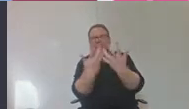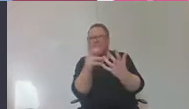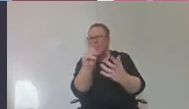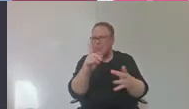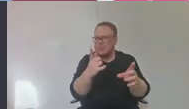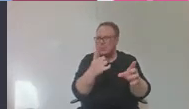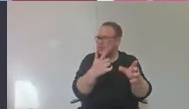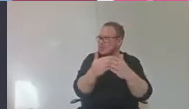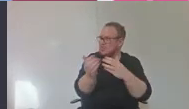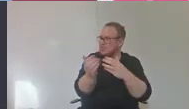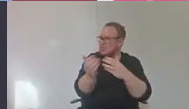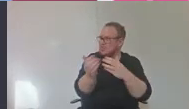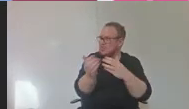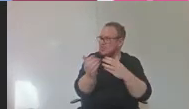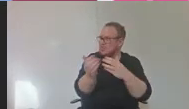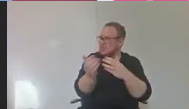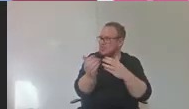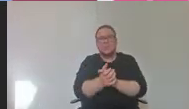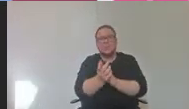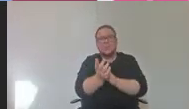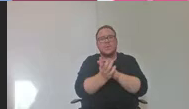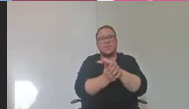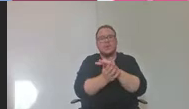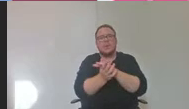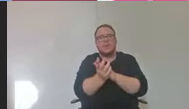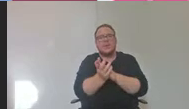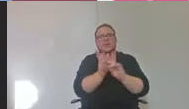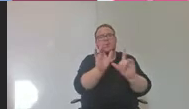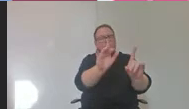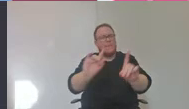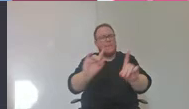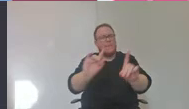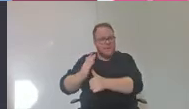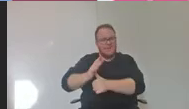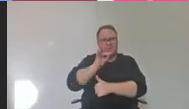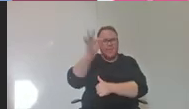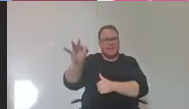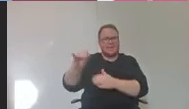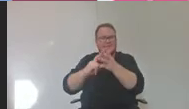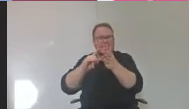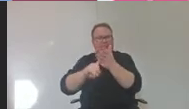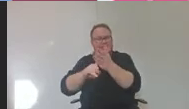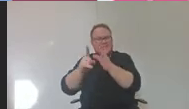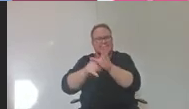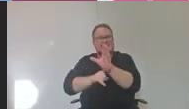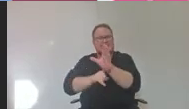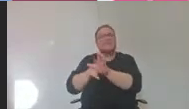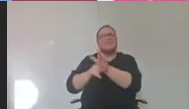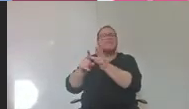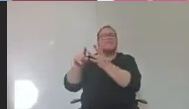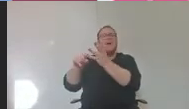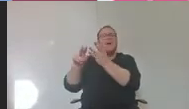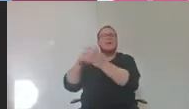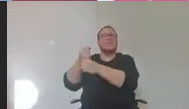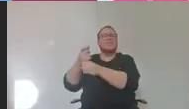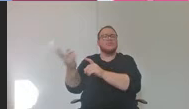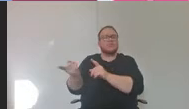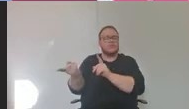Thanks, Ian. So I'm going to first of all ask Sally Young to respond to the first question around lay